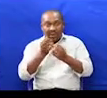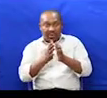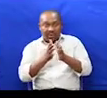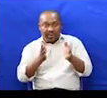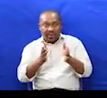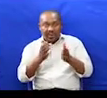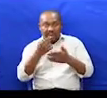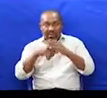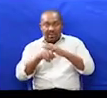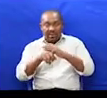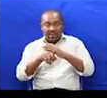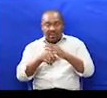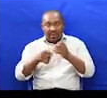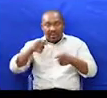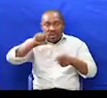reaction.